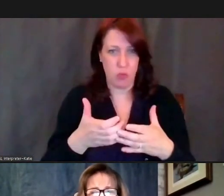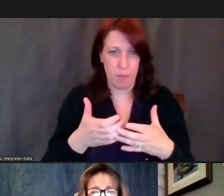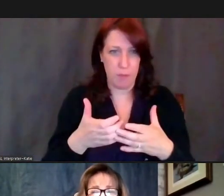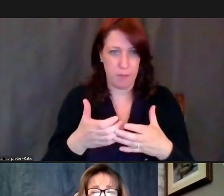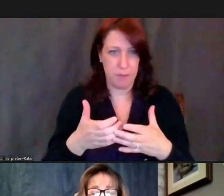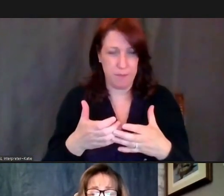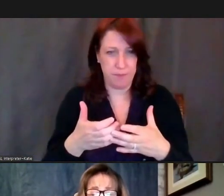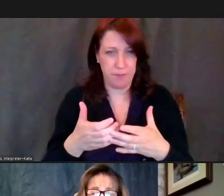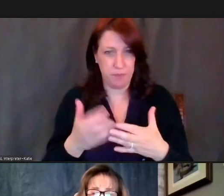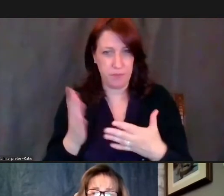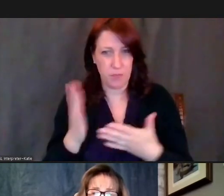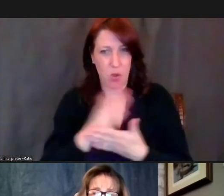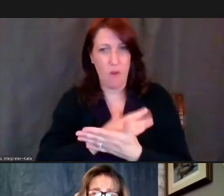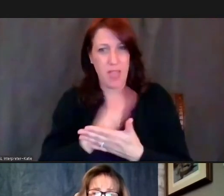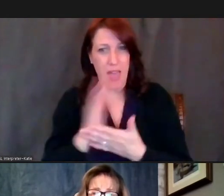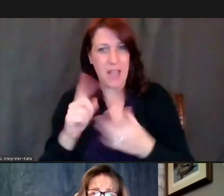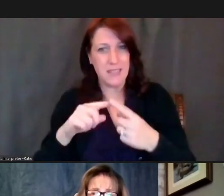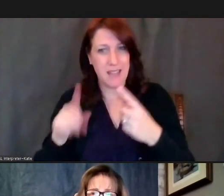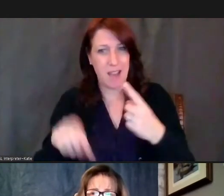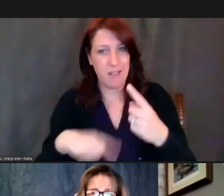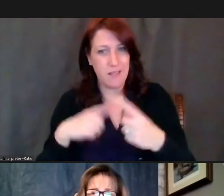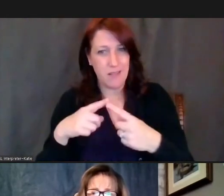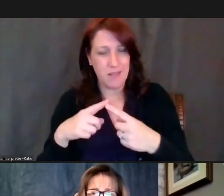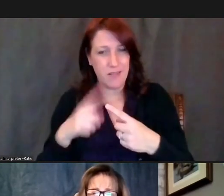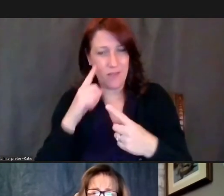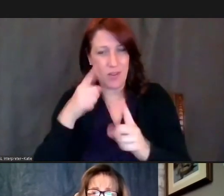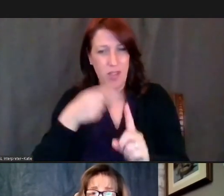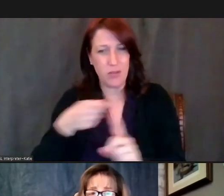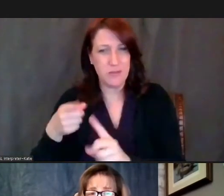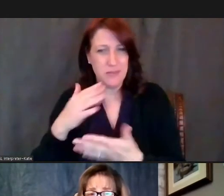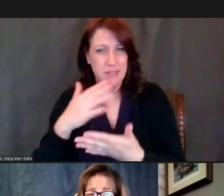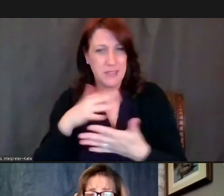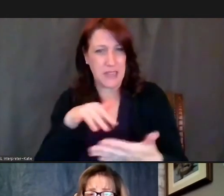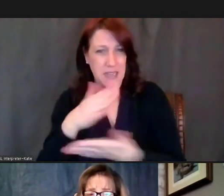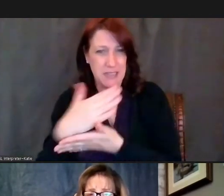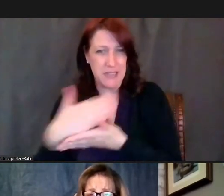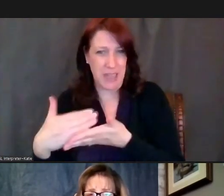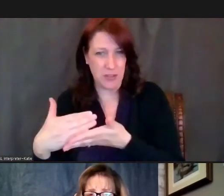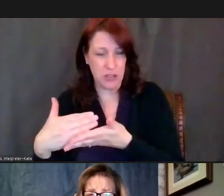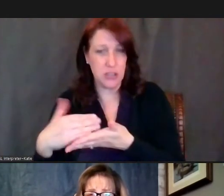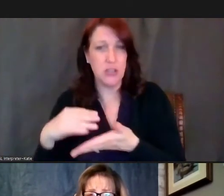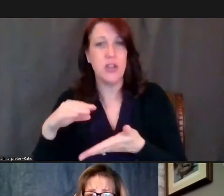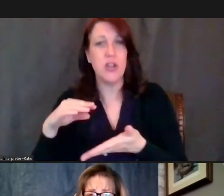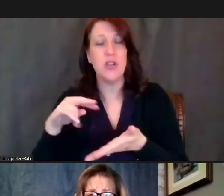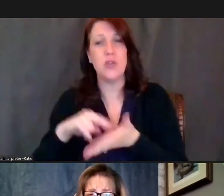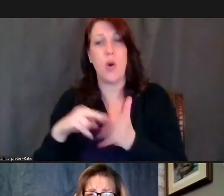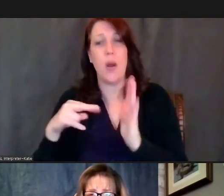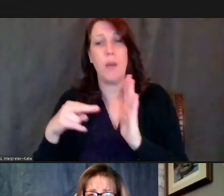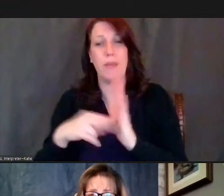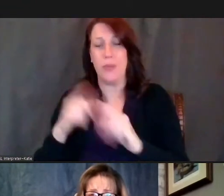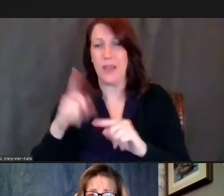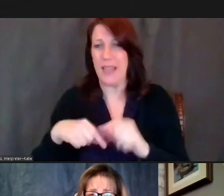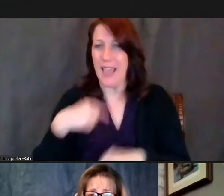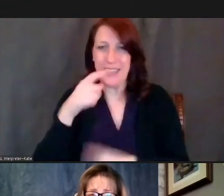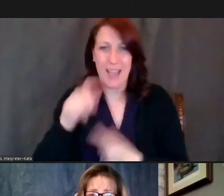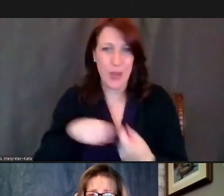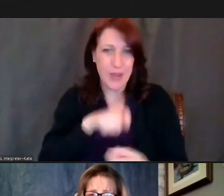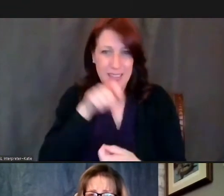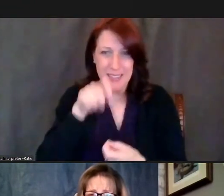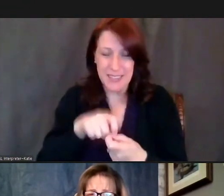cycles of the particular study section. So We can't tell you the